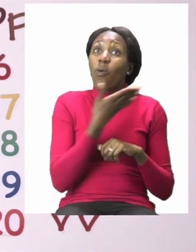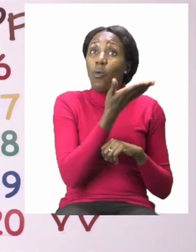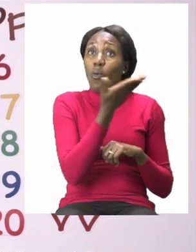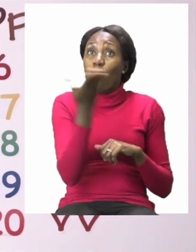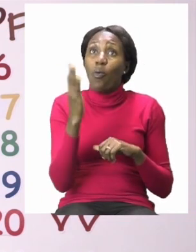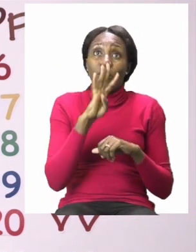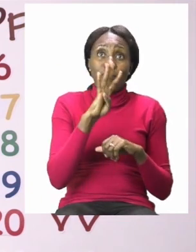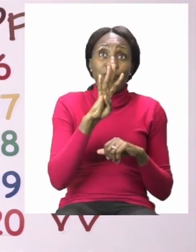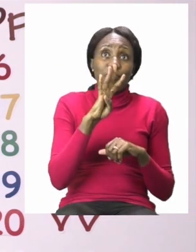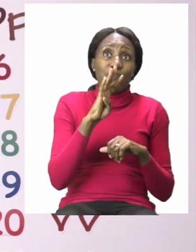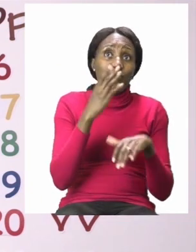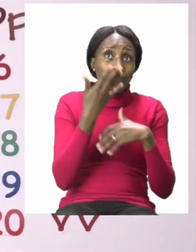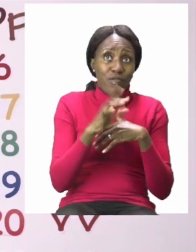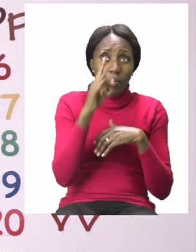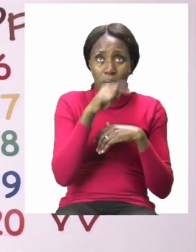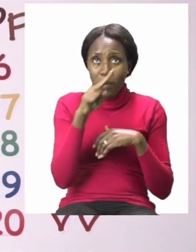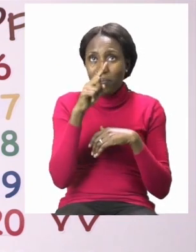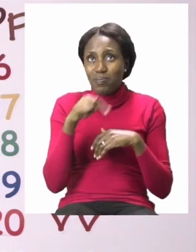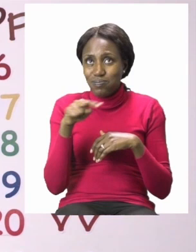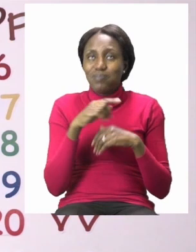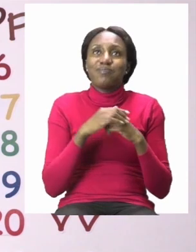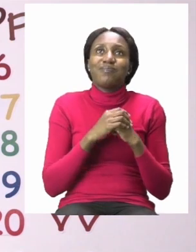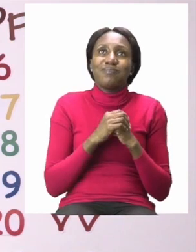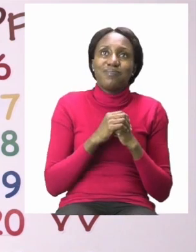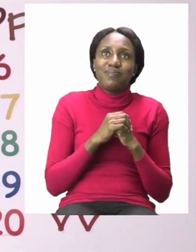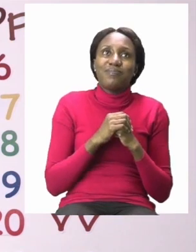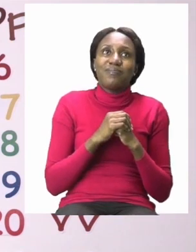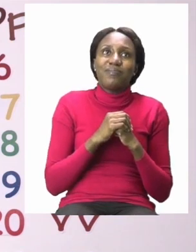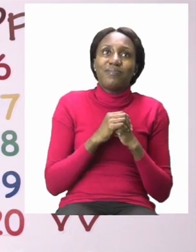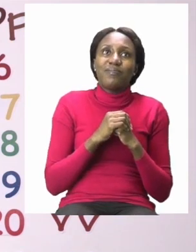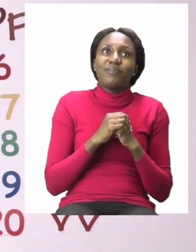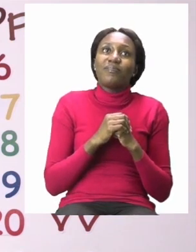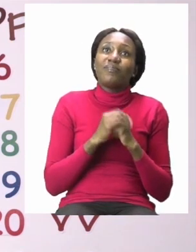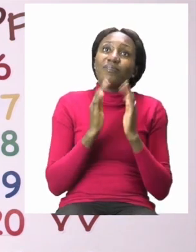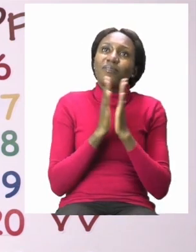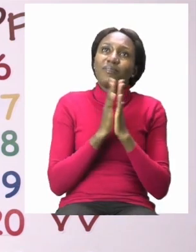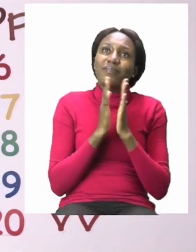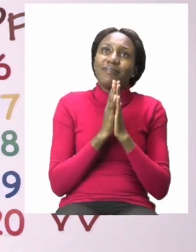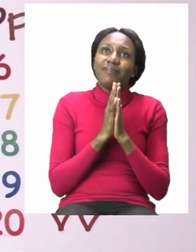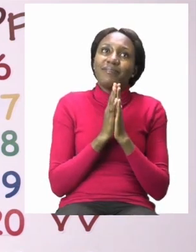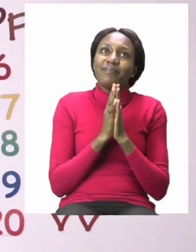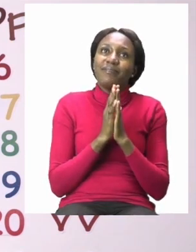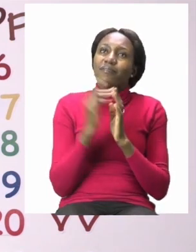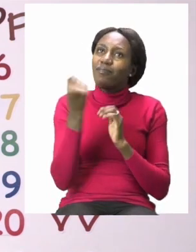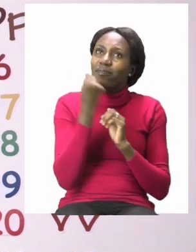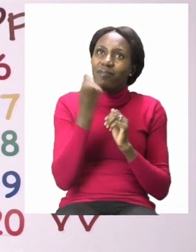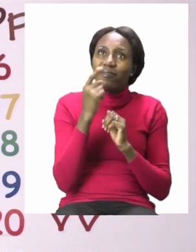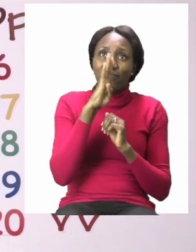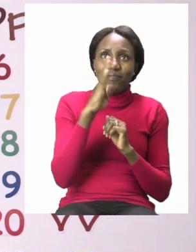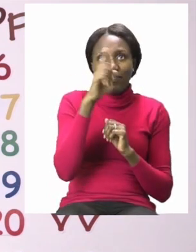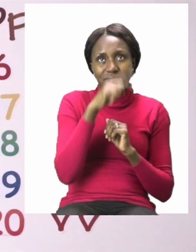the board are circled. So this is exactly what I would like you to do. Make sure you don't touch any other numbers and